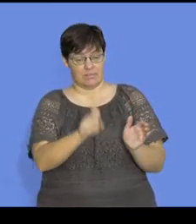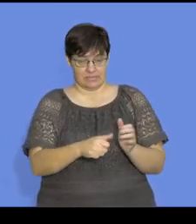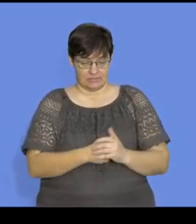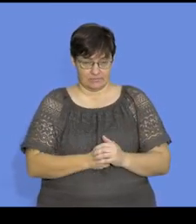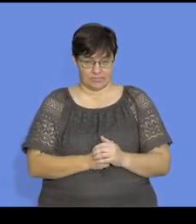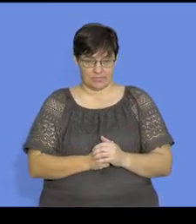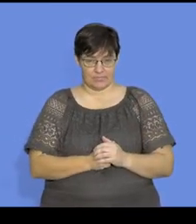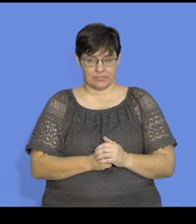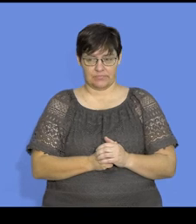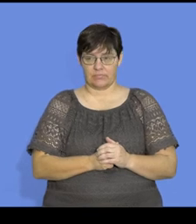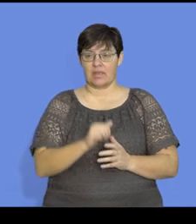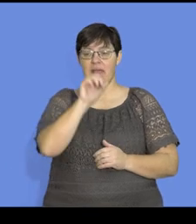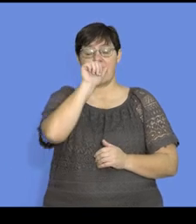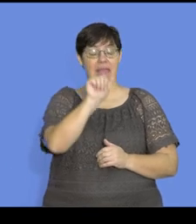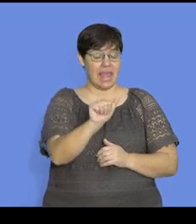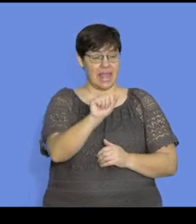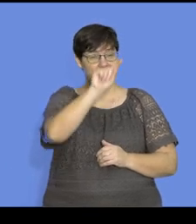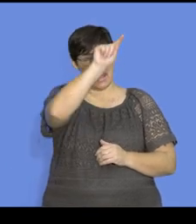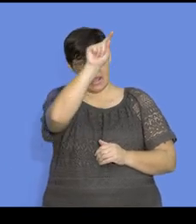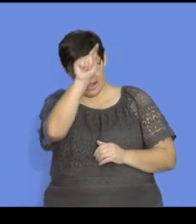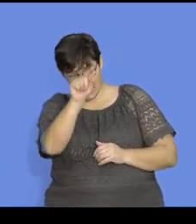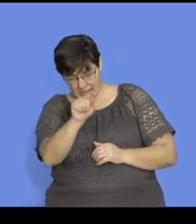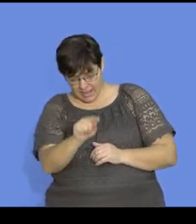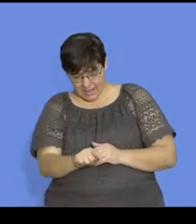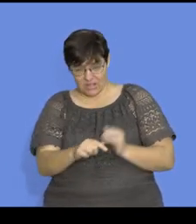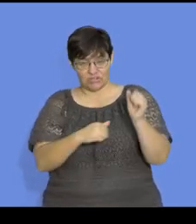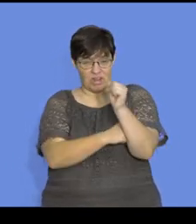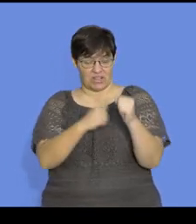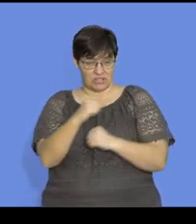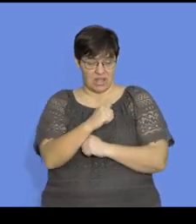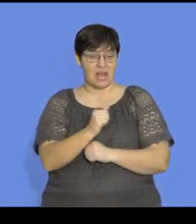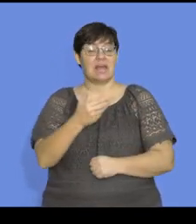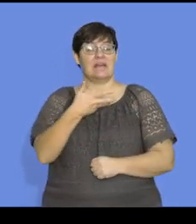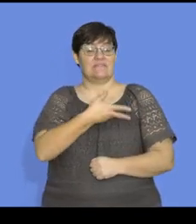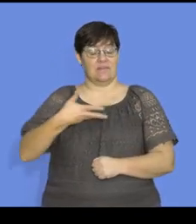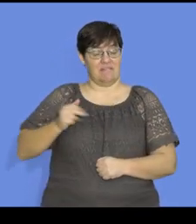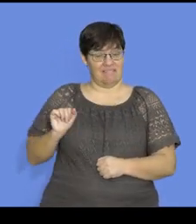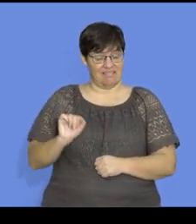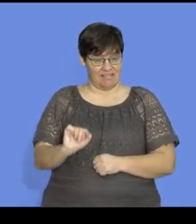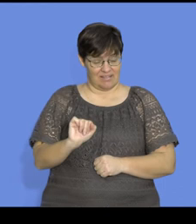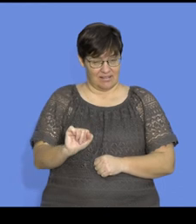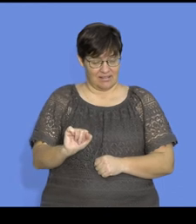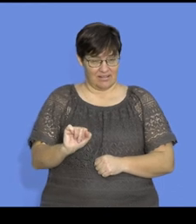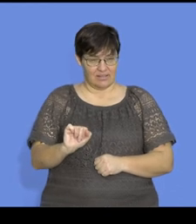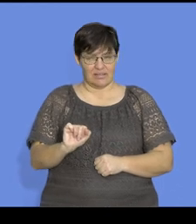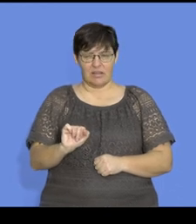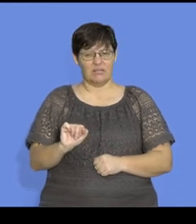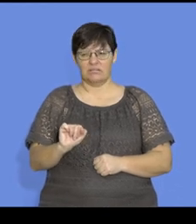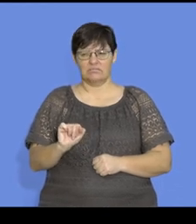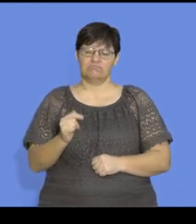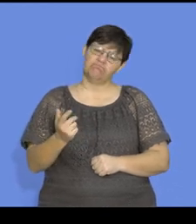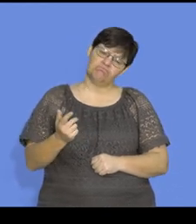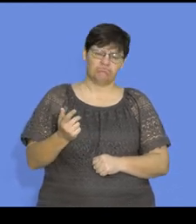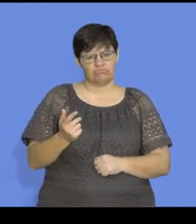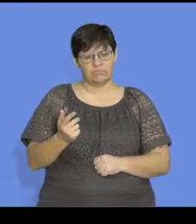D. Now, number A is this structure over here. It's of the female. And here, I